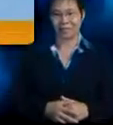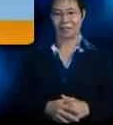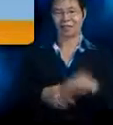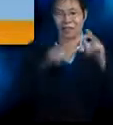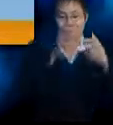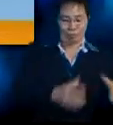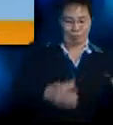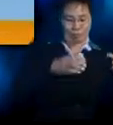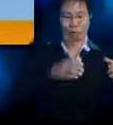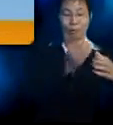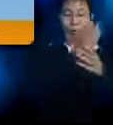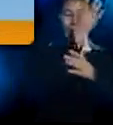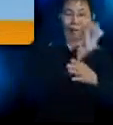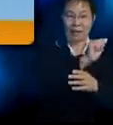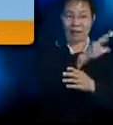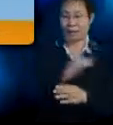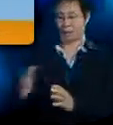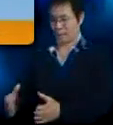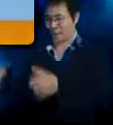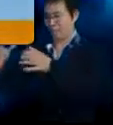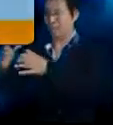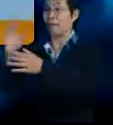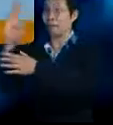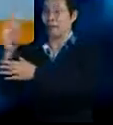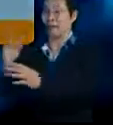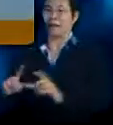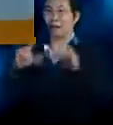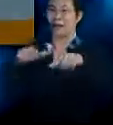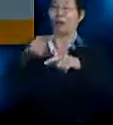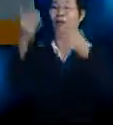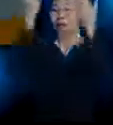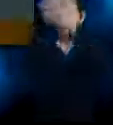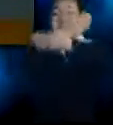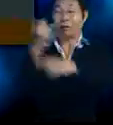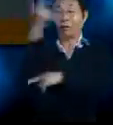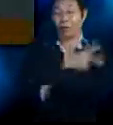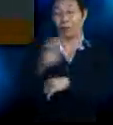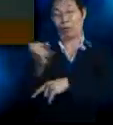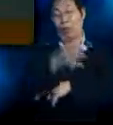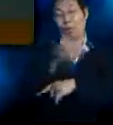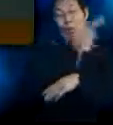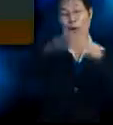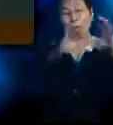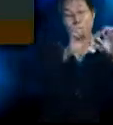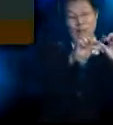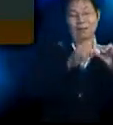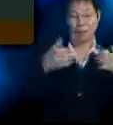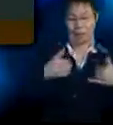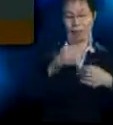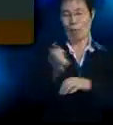2 potted plants, A and B, are left in a dark place for 2 days to get rid of any starch present.